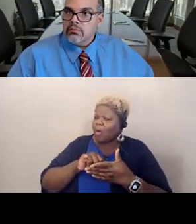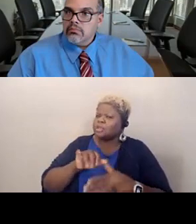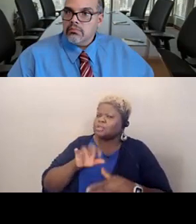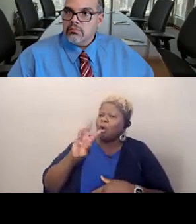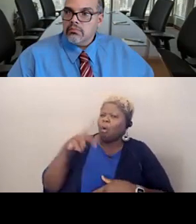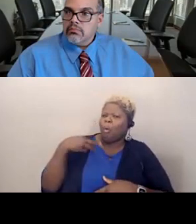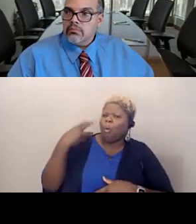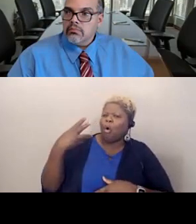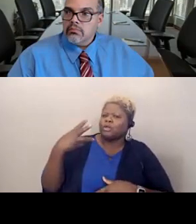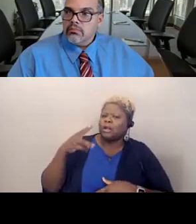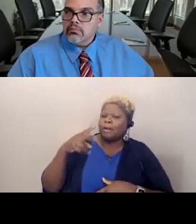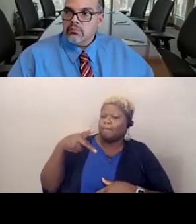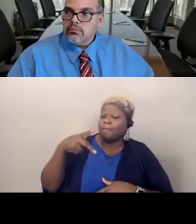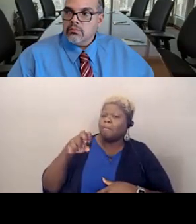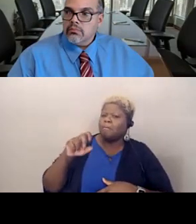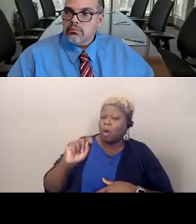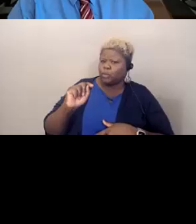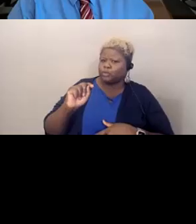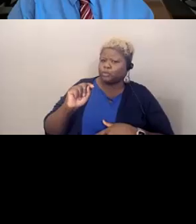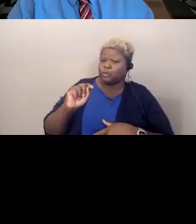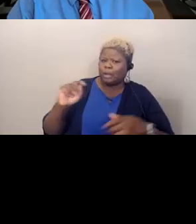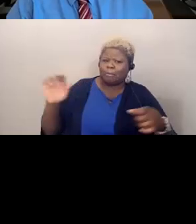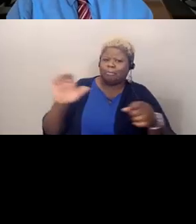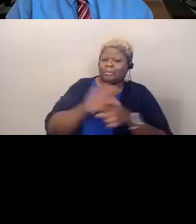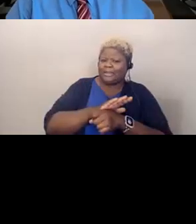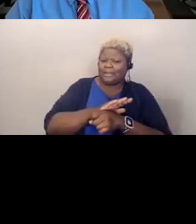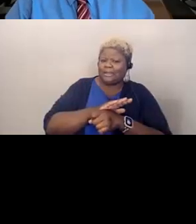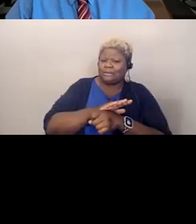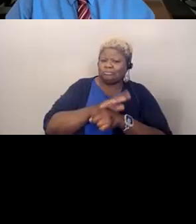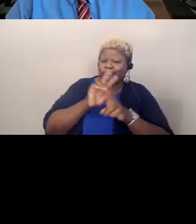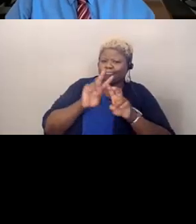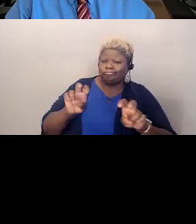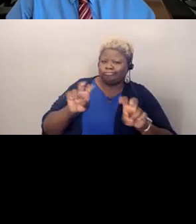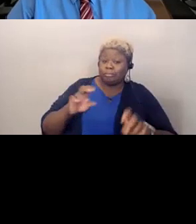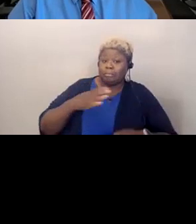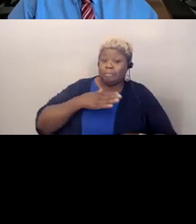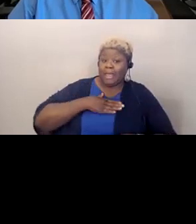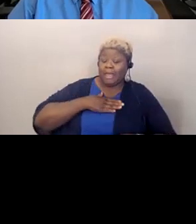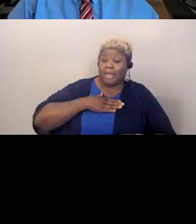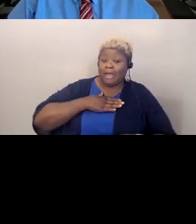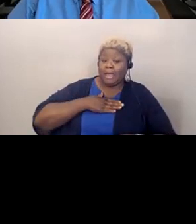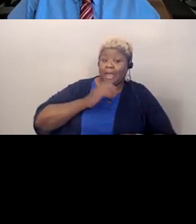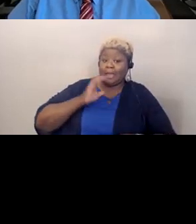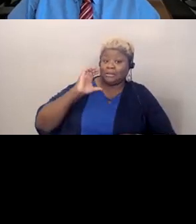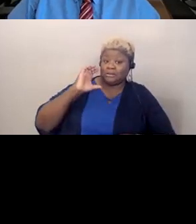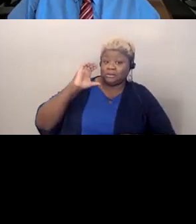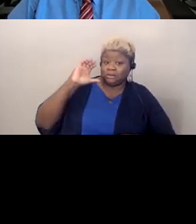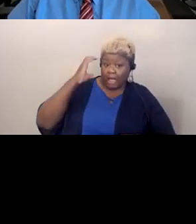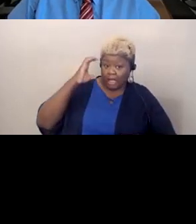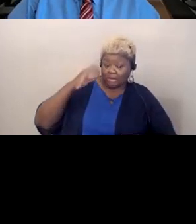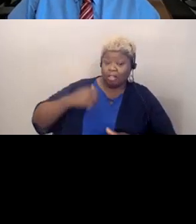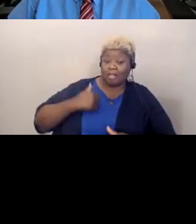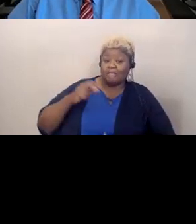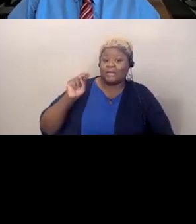Washington Post did a complete expose. And I can tell you that my cousin is in Nevada.